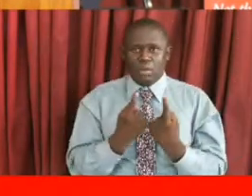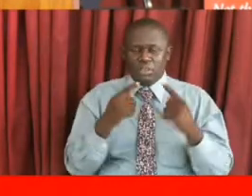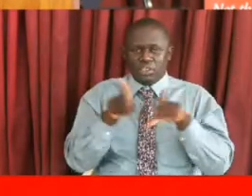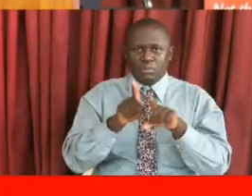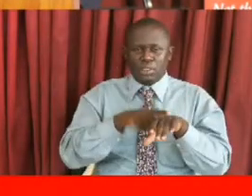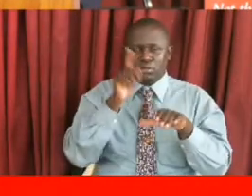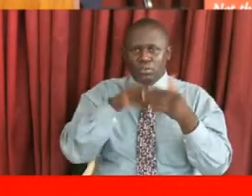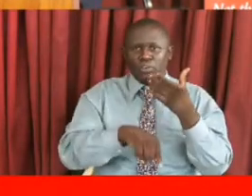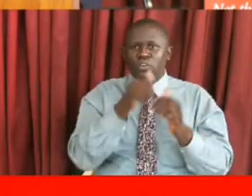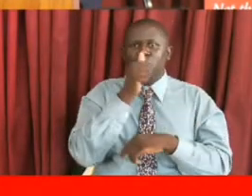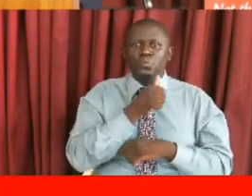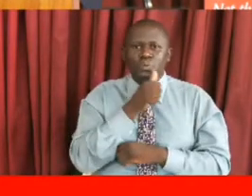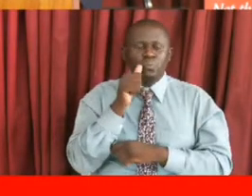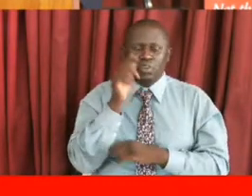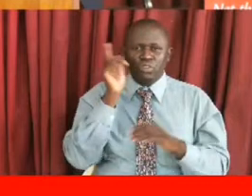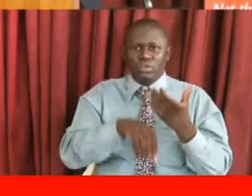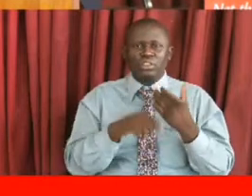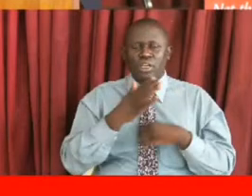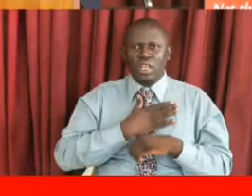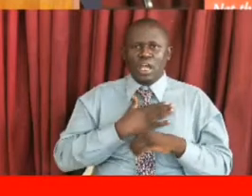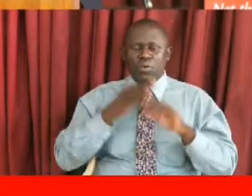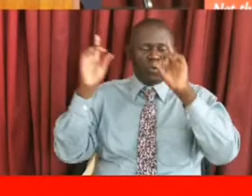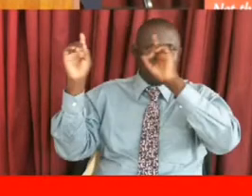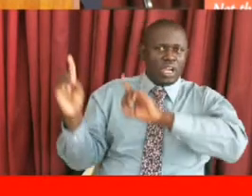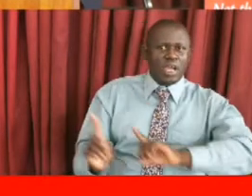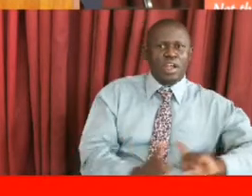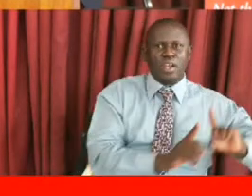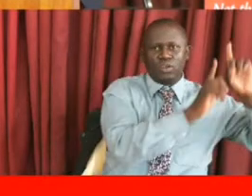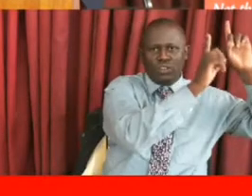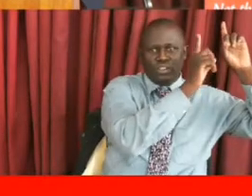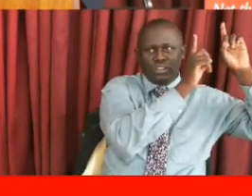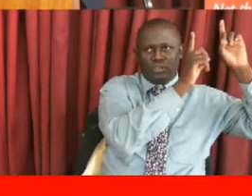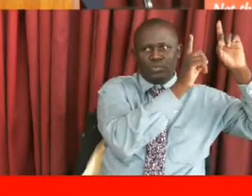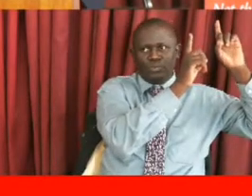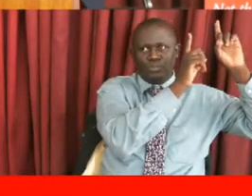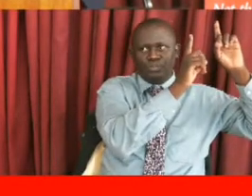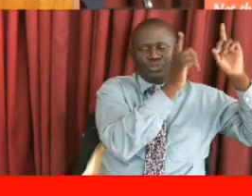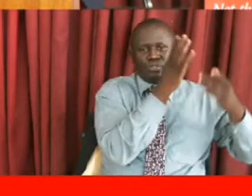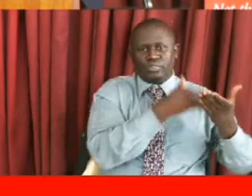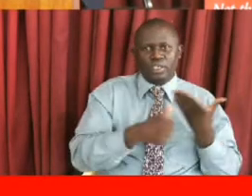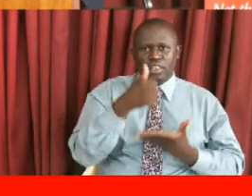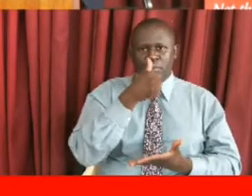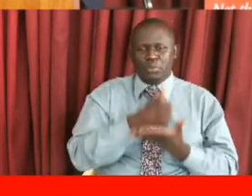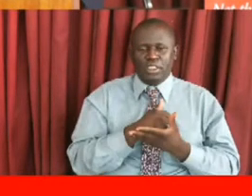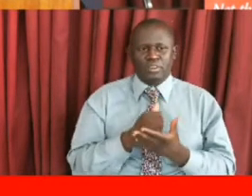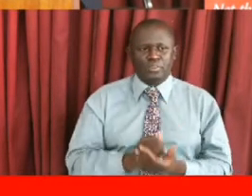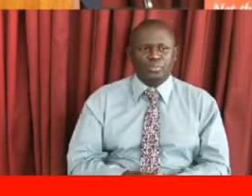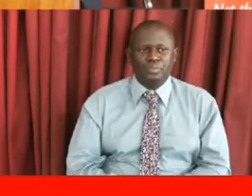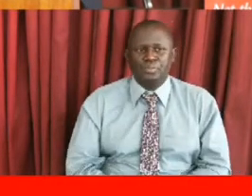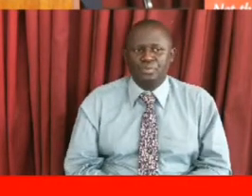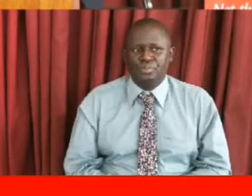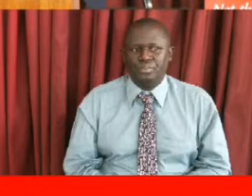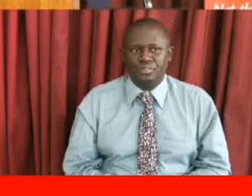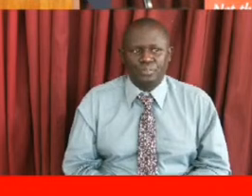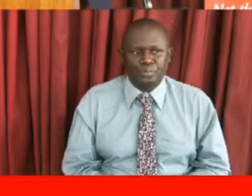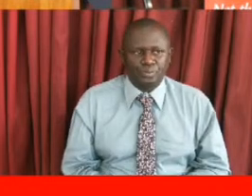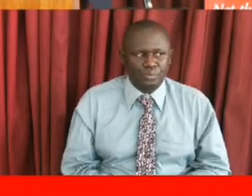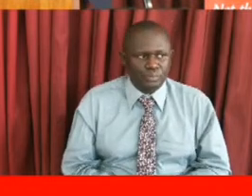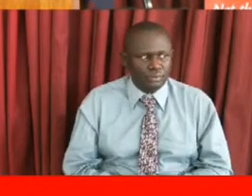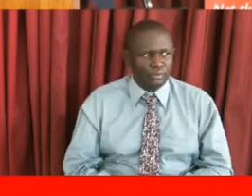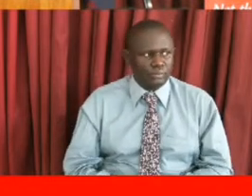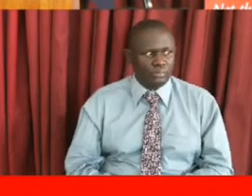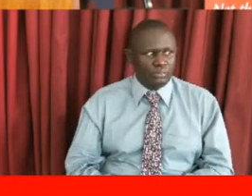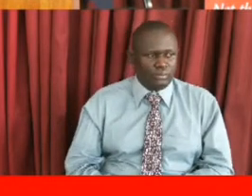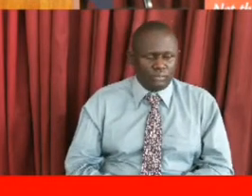mystery of our going praise the name of the Lord amen amen